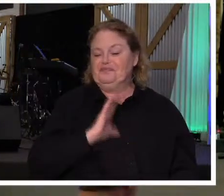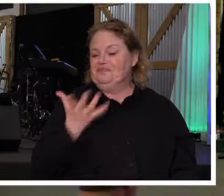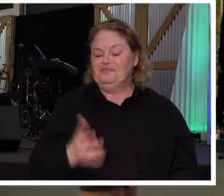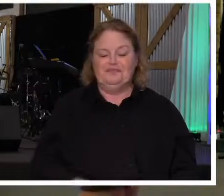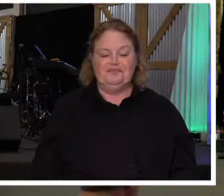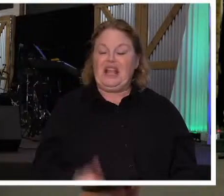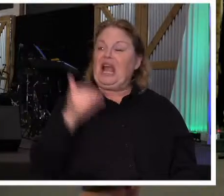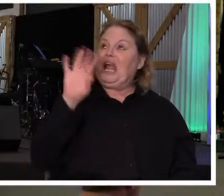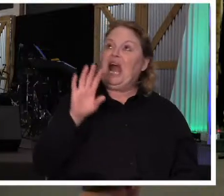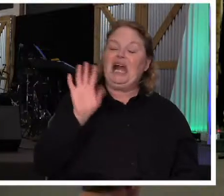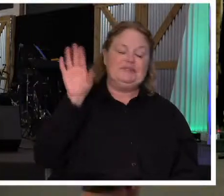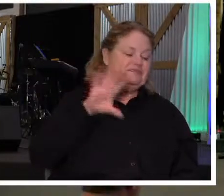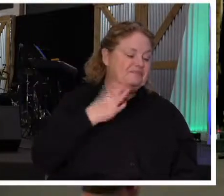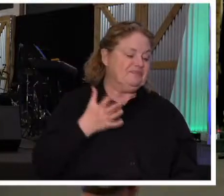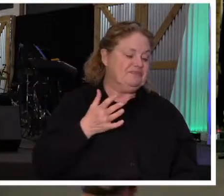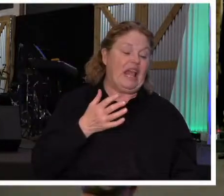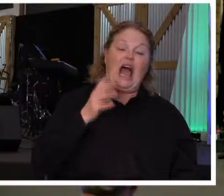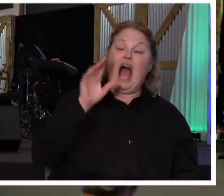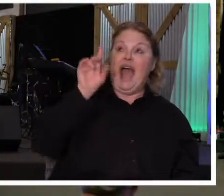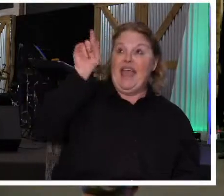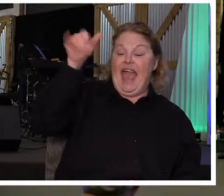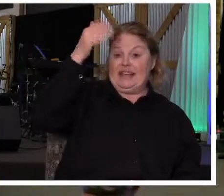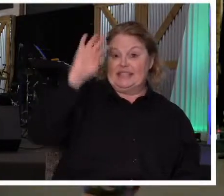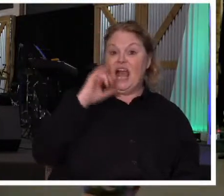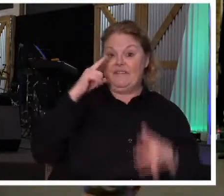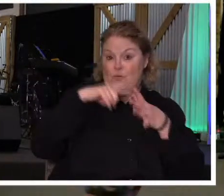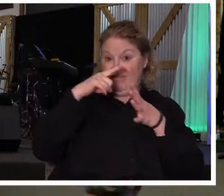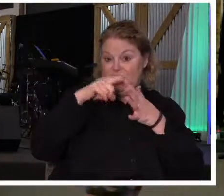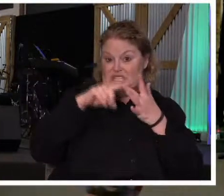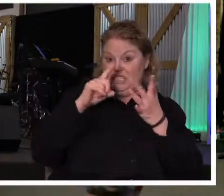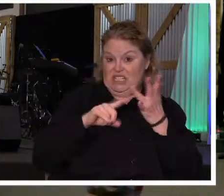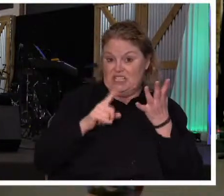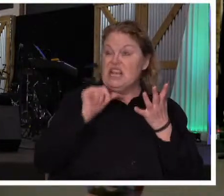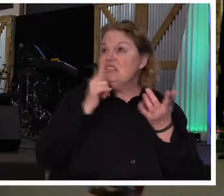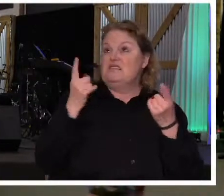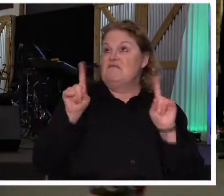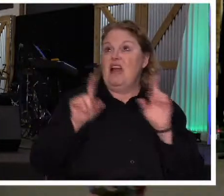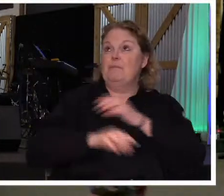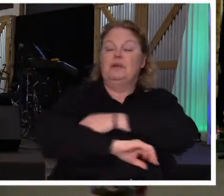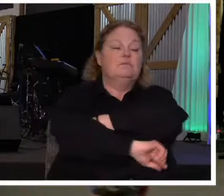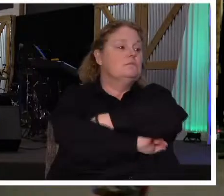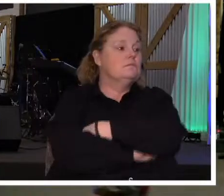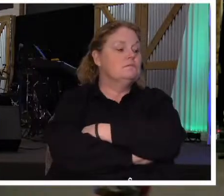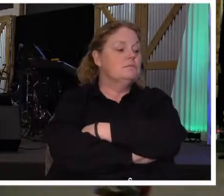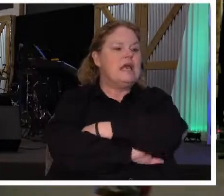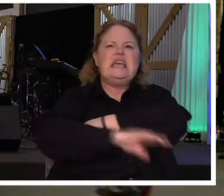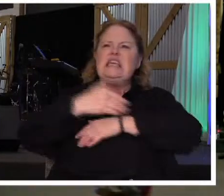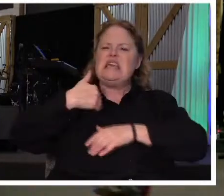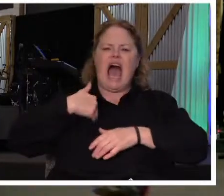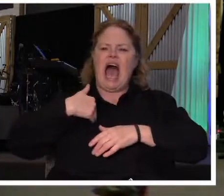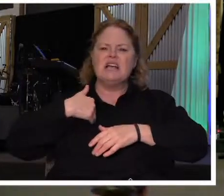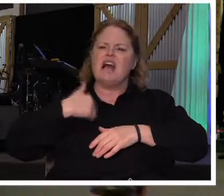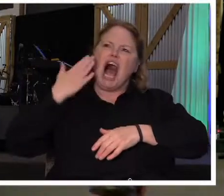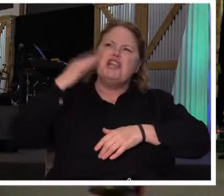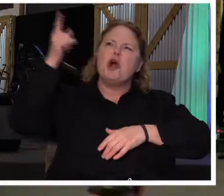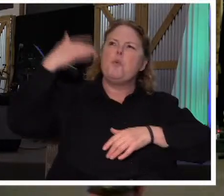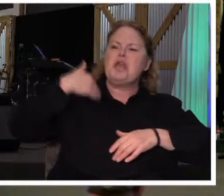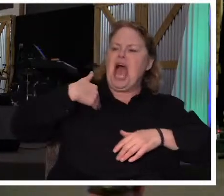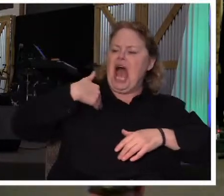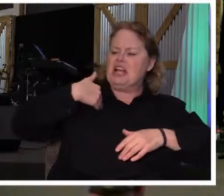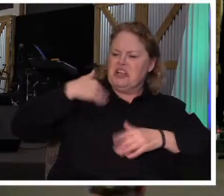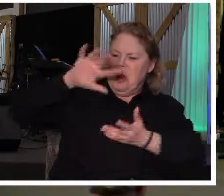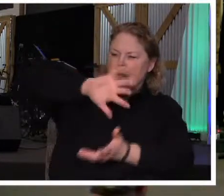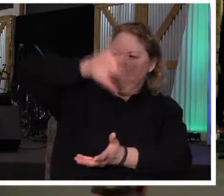disappointed in God because I went to God and I asked him for all of these things. I know that he's got this massive blessing bank